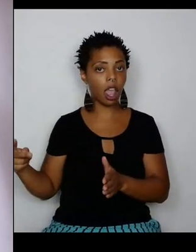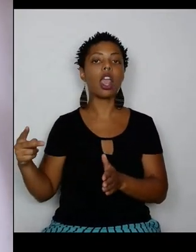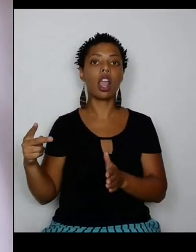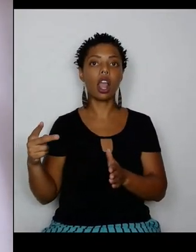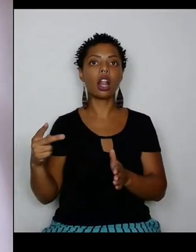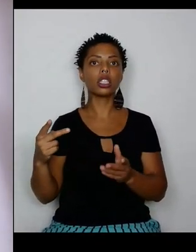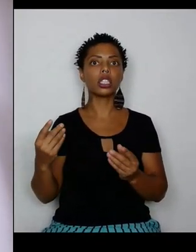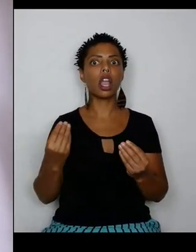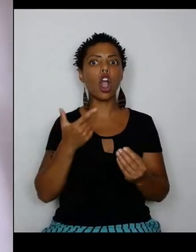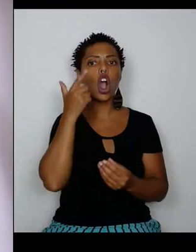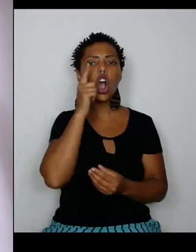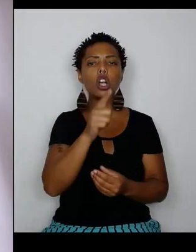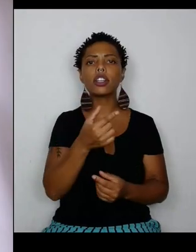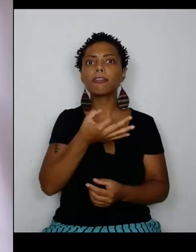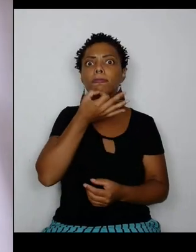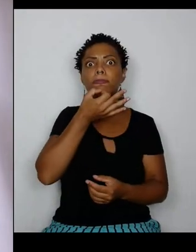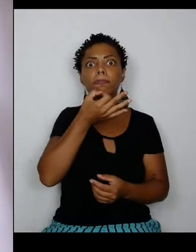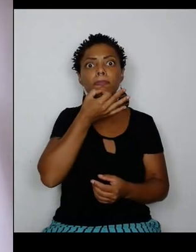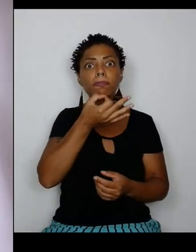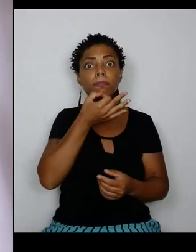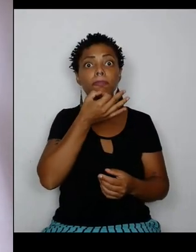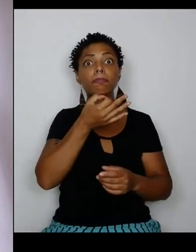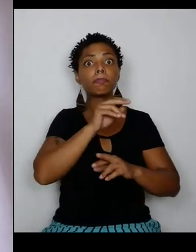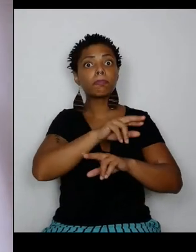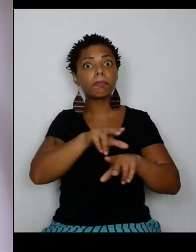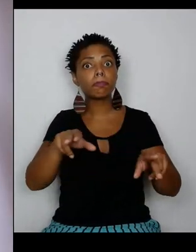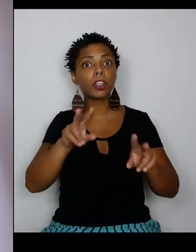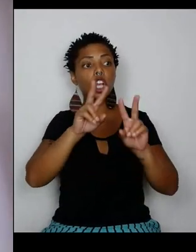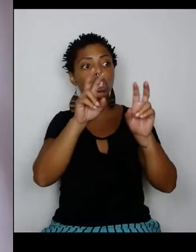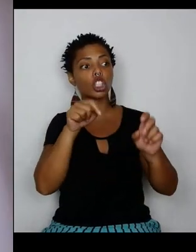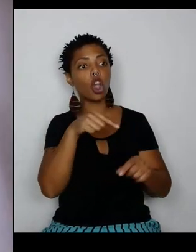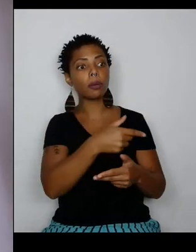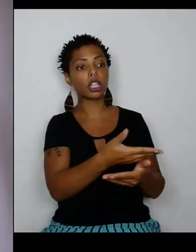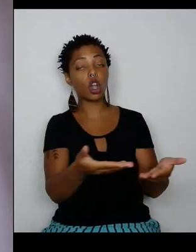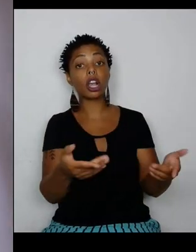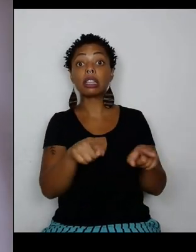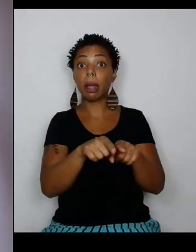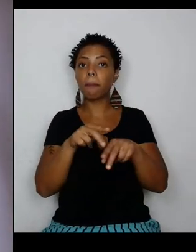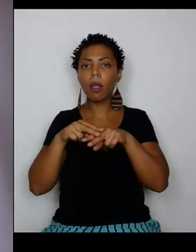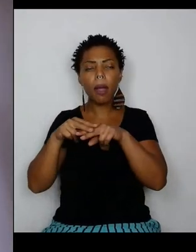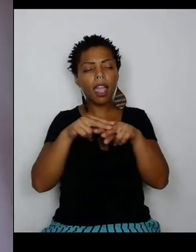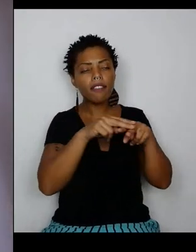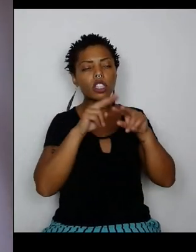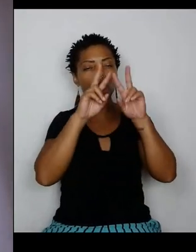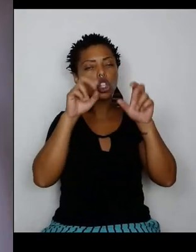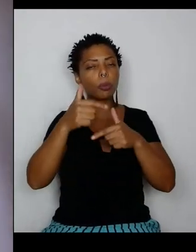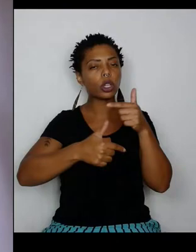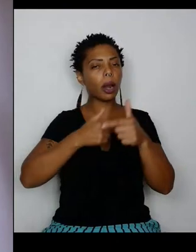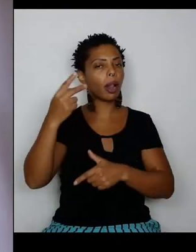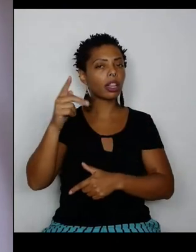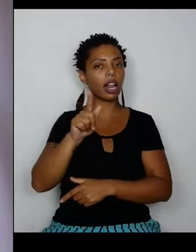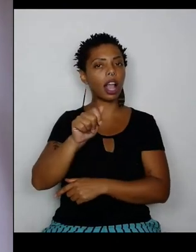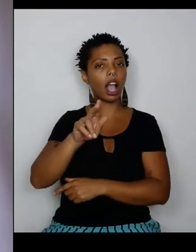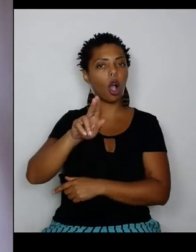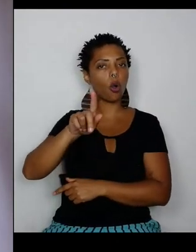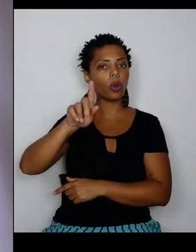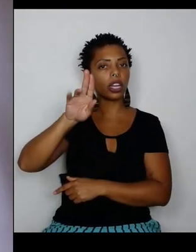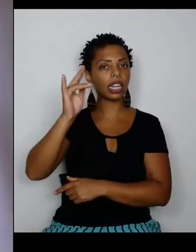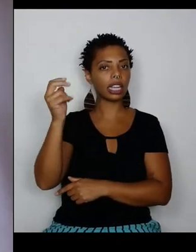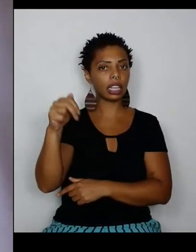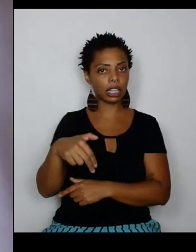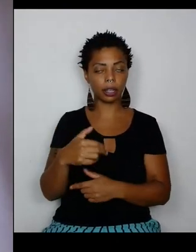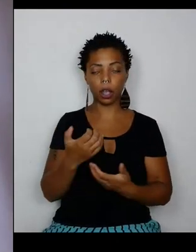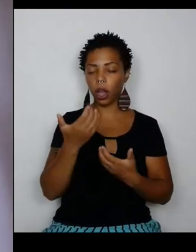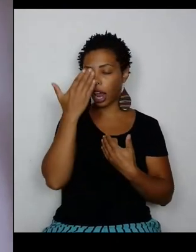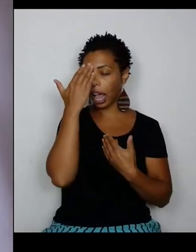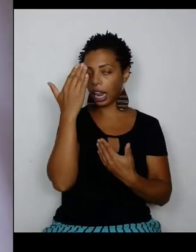years this research those critical and different perspectives on gogan's work with that i would